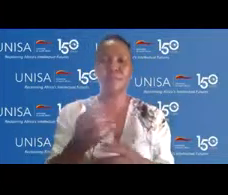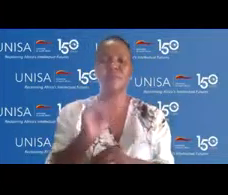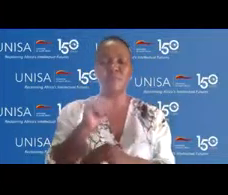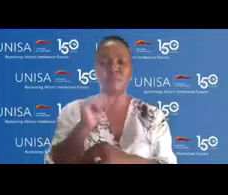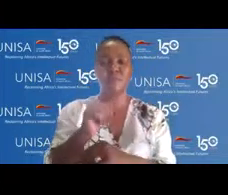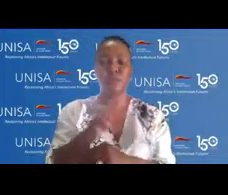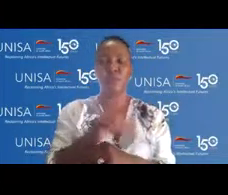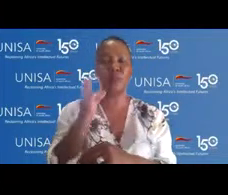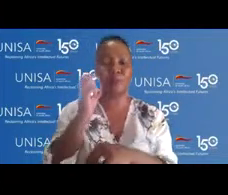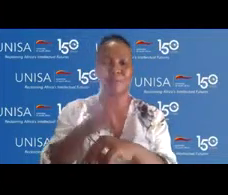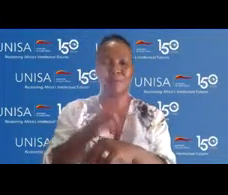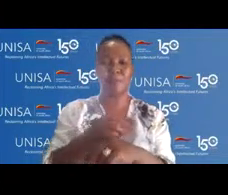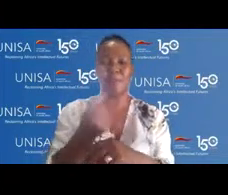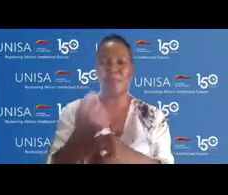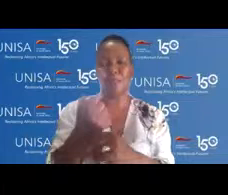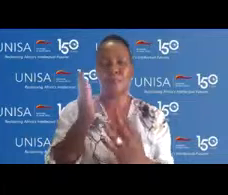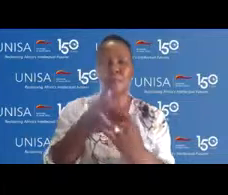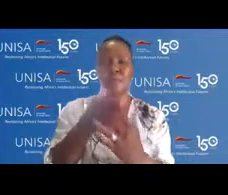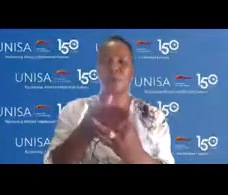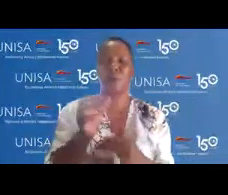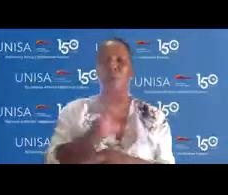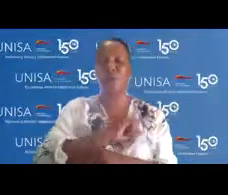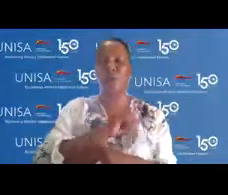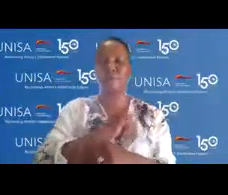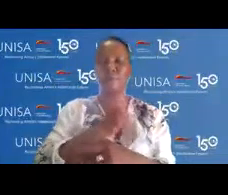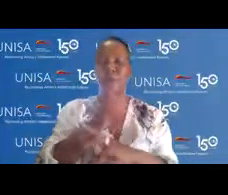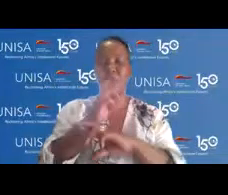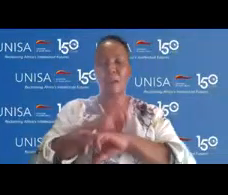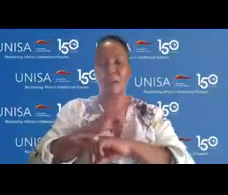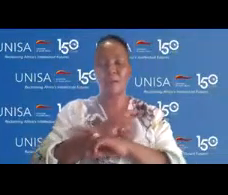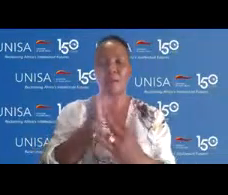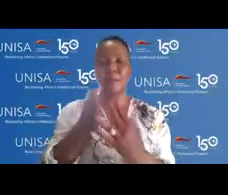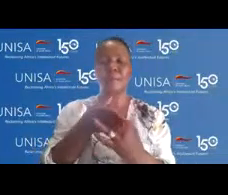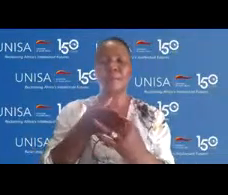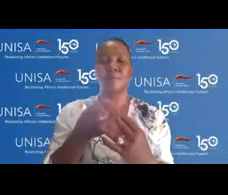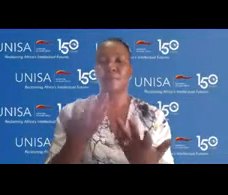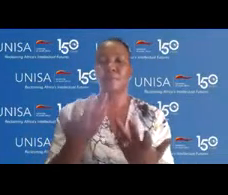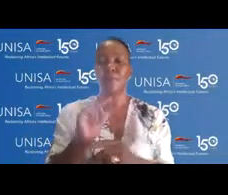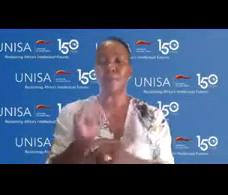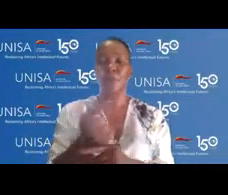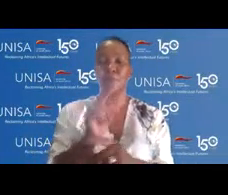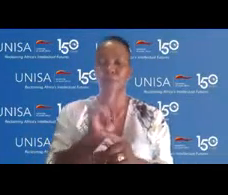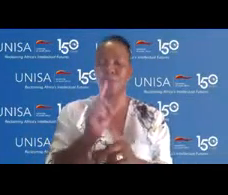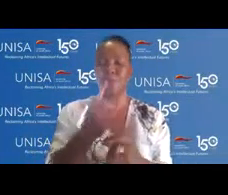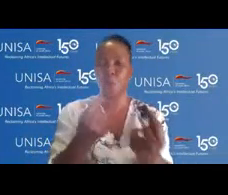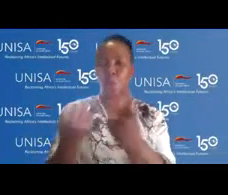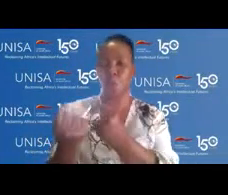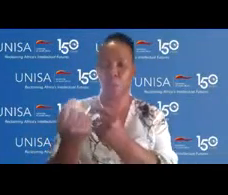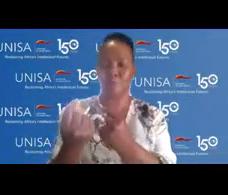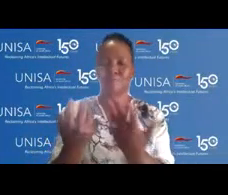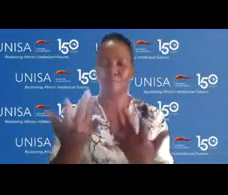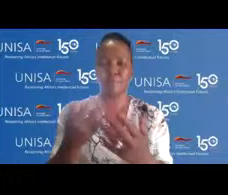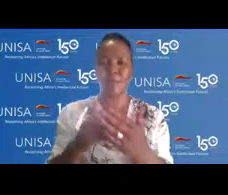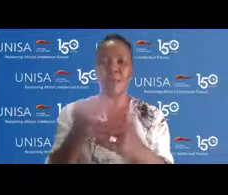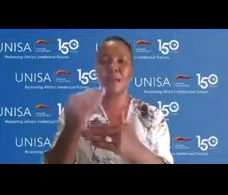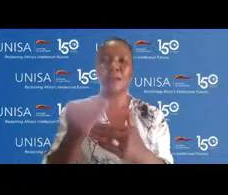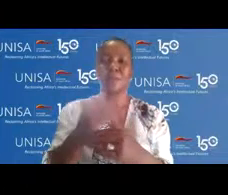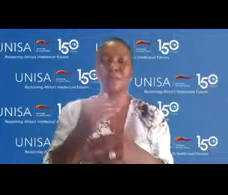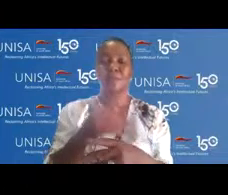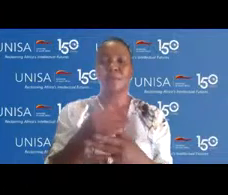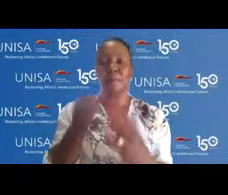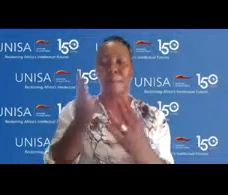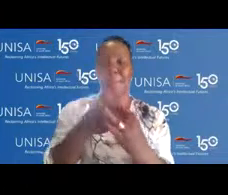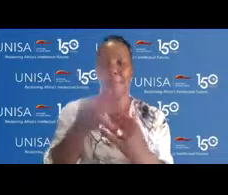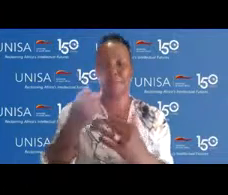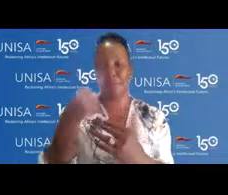little break so that she can also have a break from all what she's doing. And then after the first break, we're going to then delve